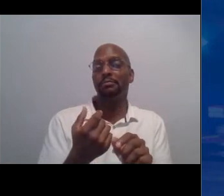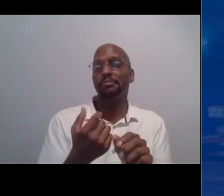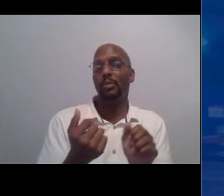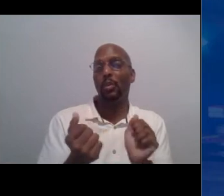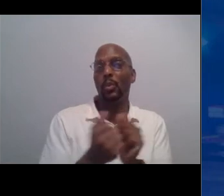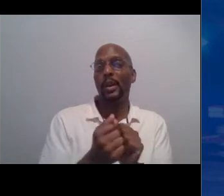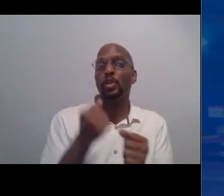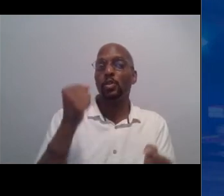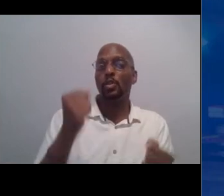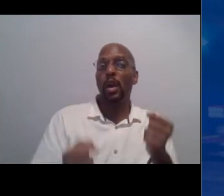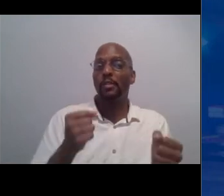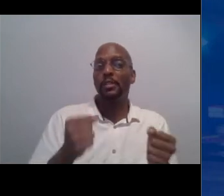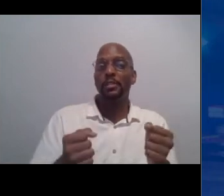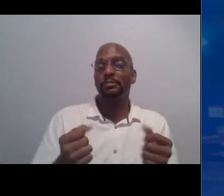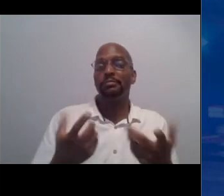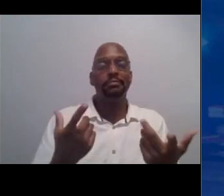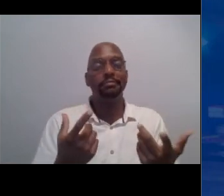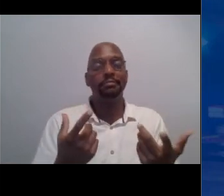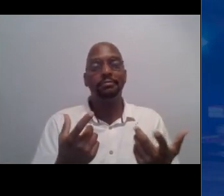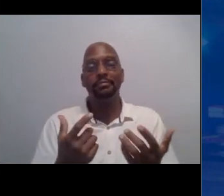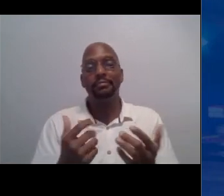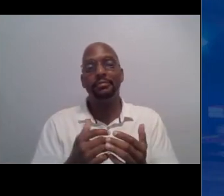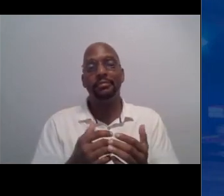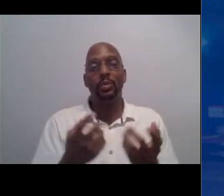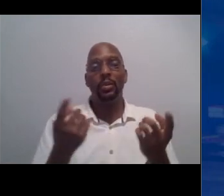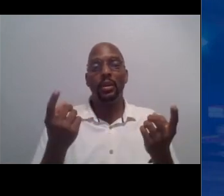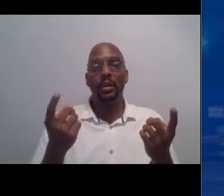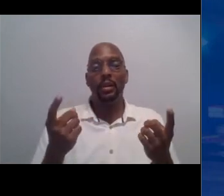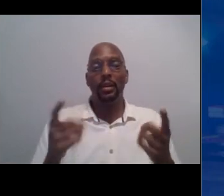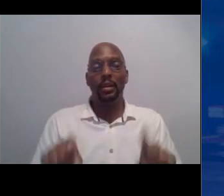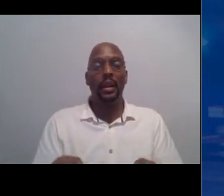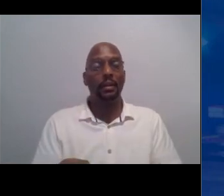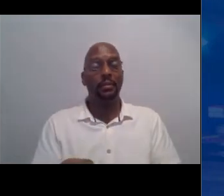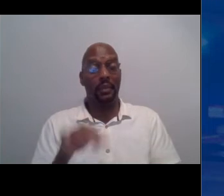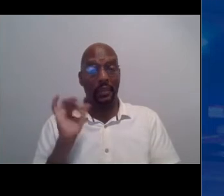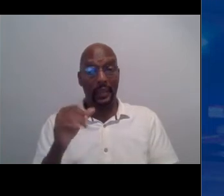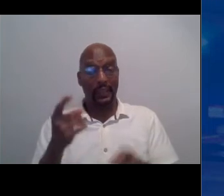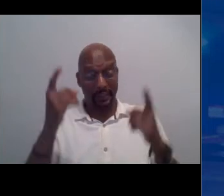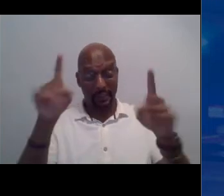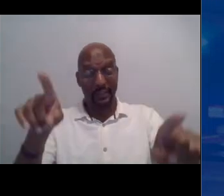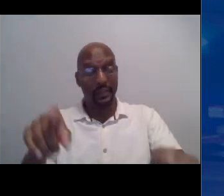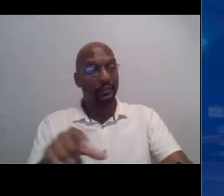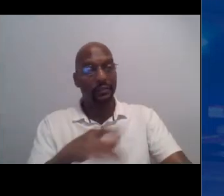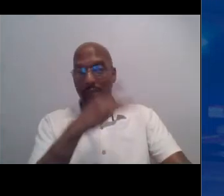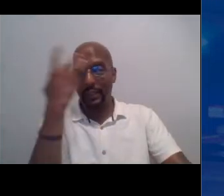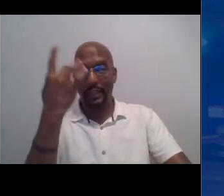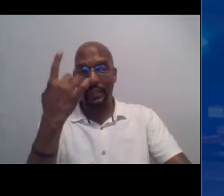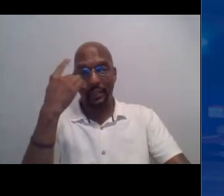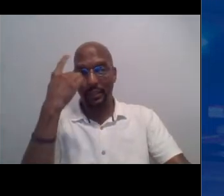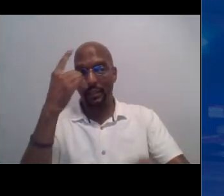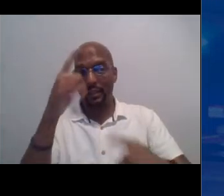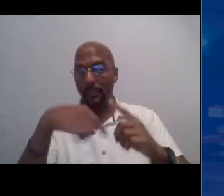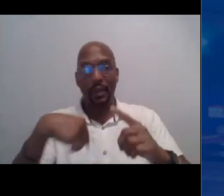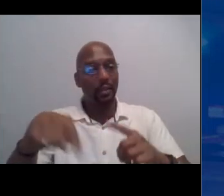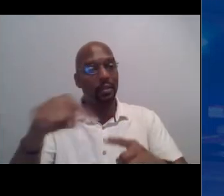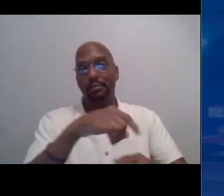You know, thank you. When this gets going, don't forget about us, but thank you for